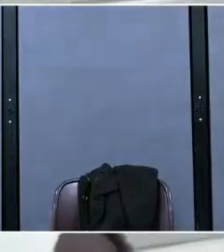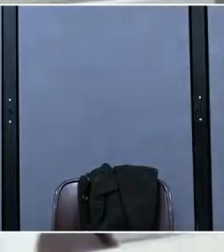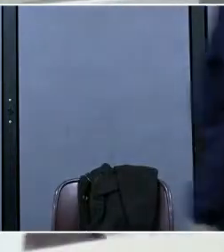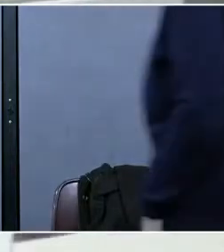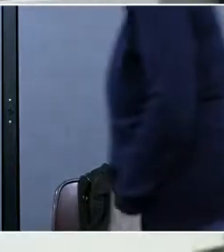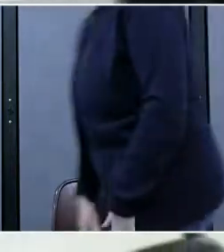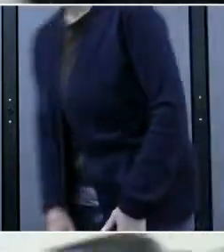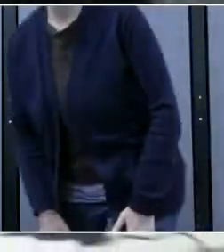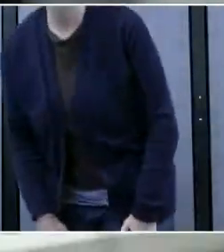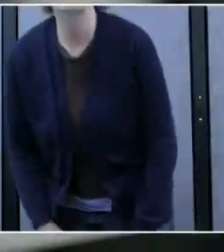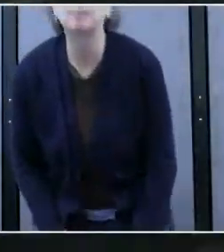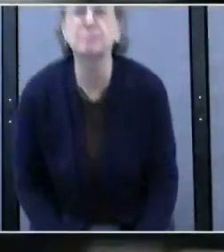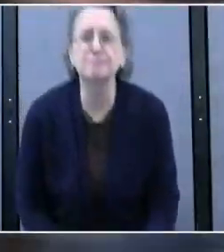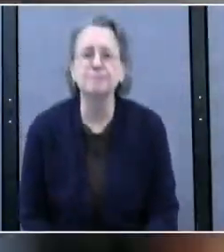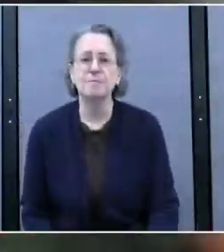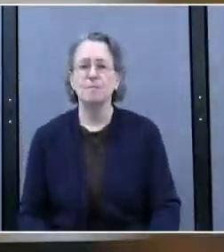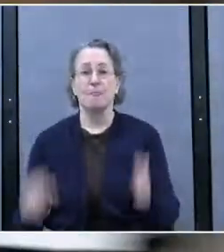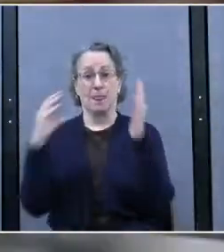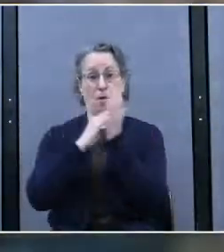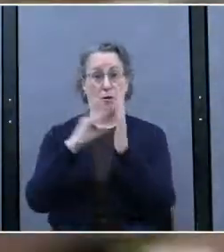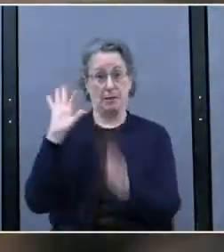O'Connor.